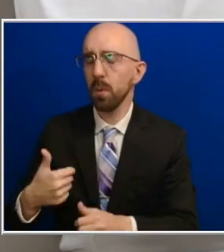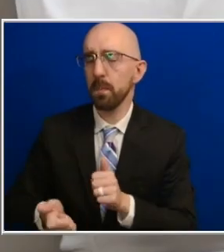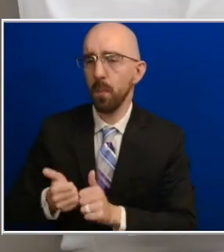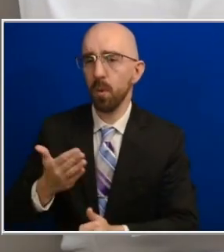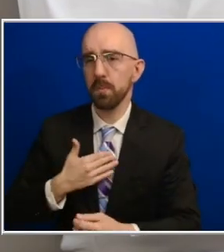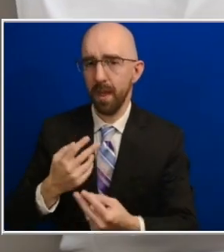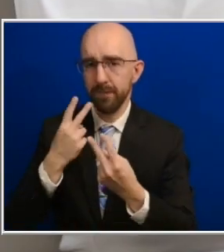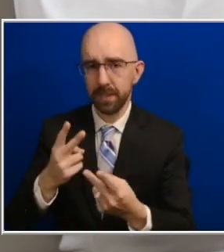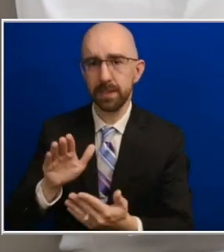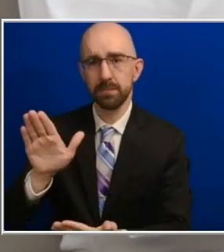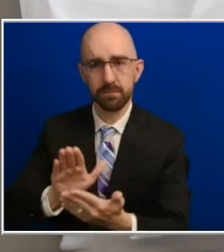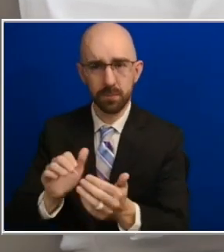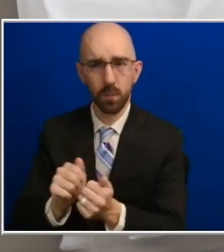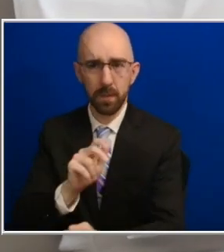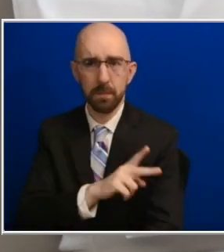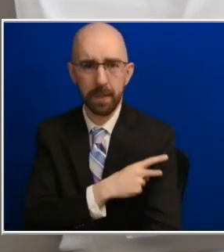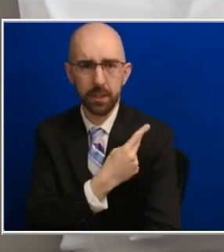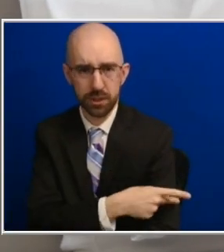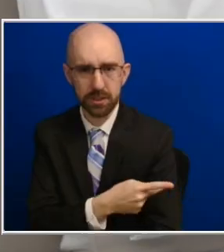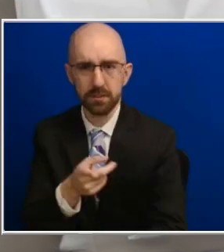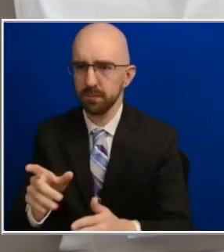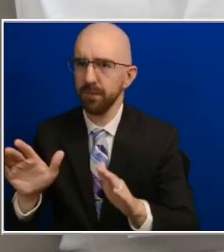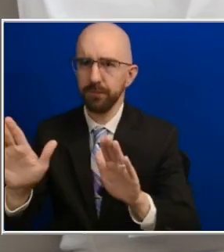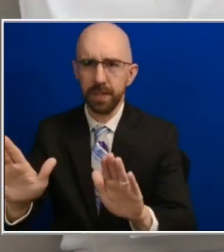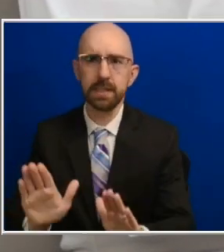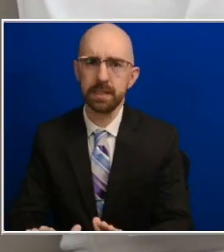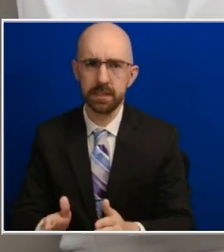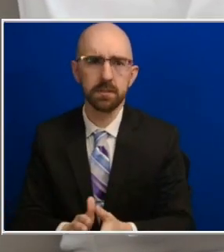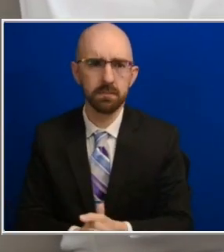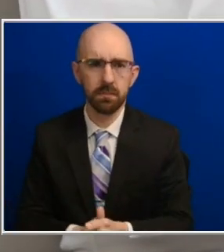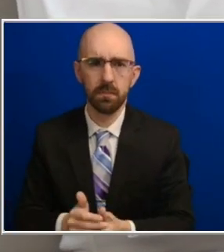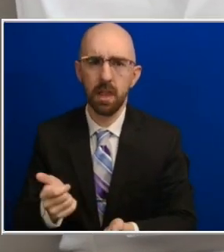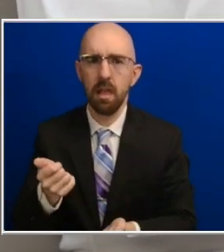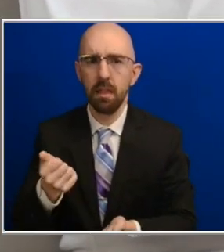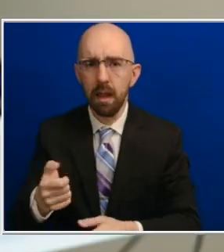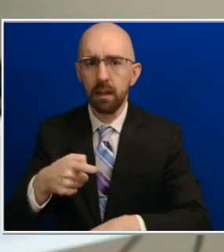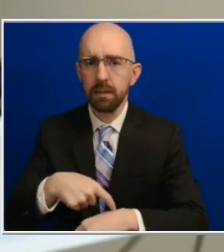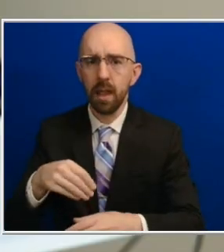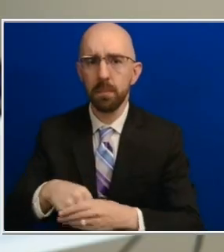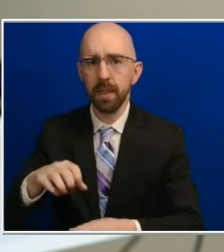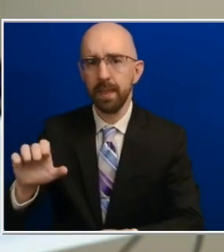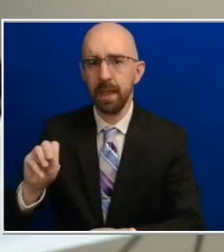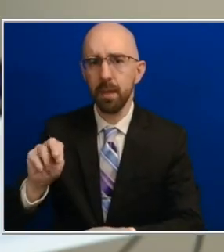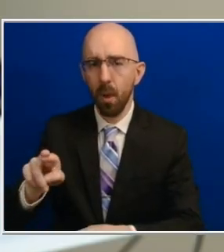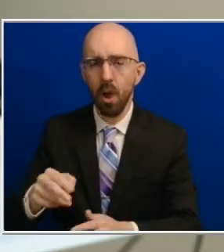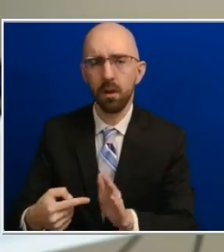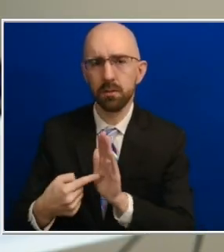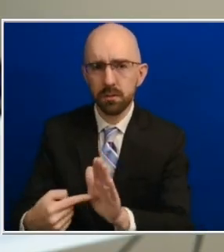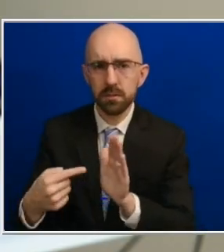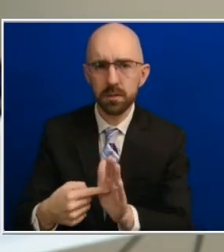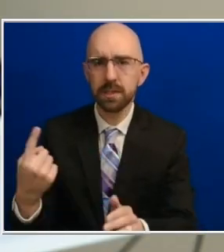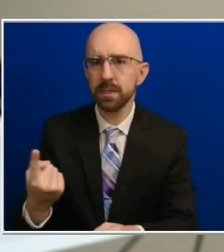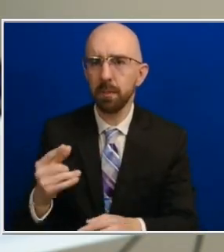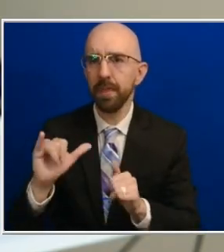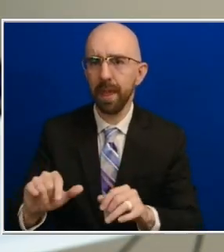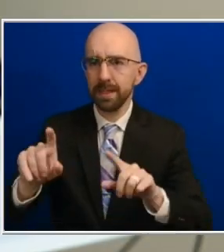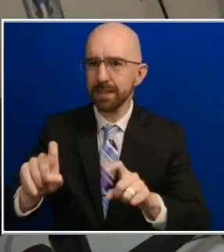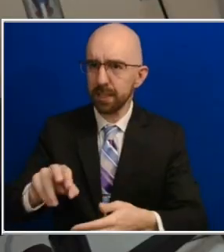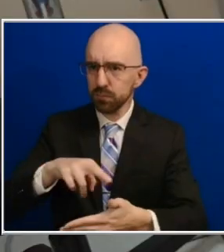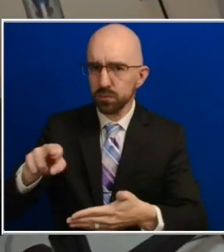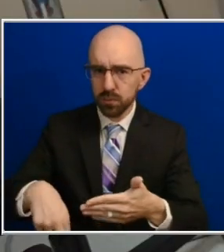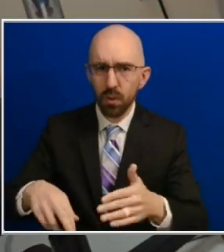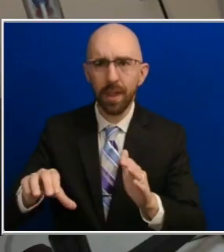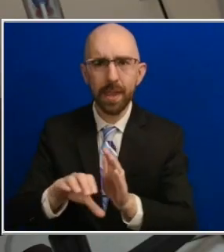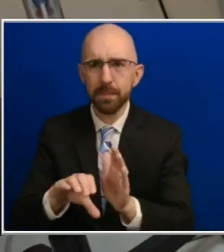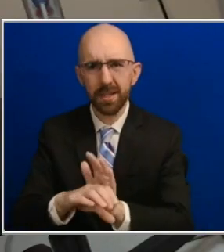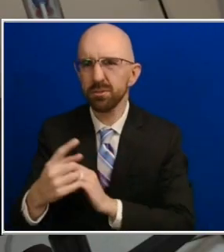with my patients, which is fantastic. And very little time in the EMR, all the time demonstrating or showing them something that's a test result or an image or something like that.